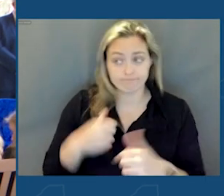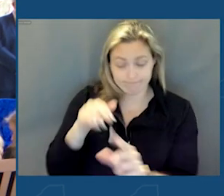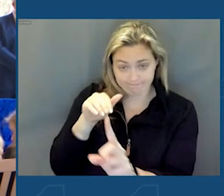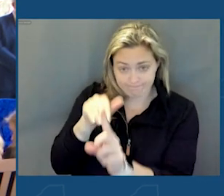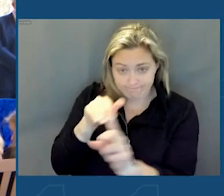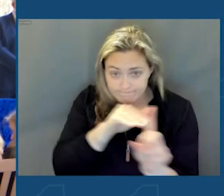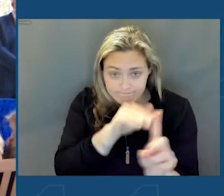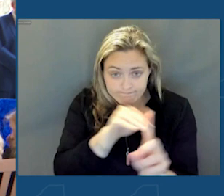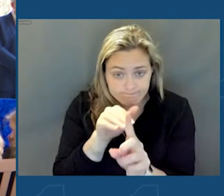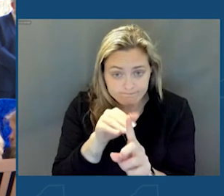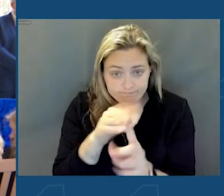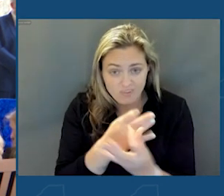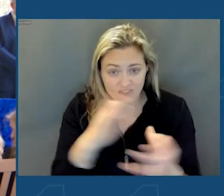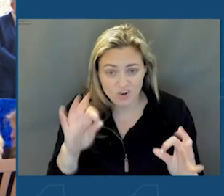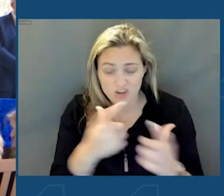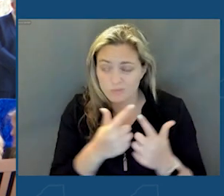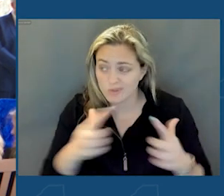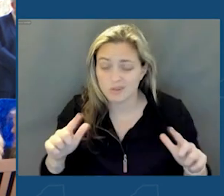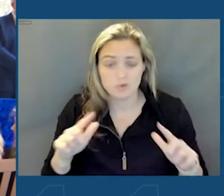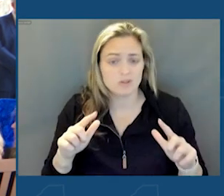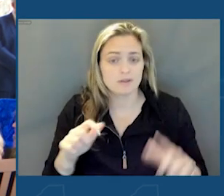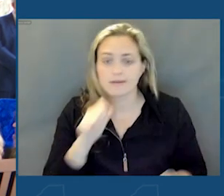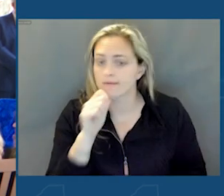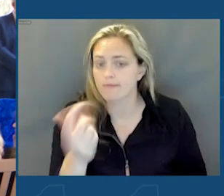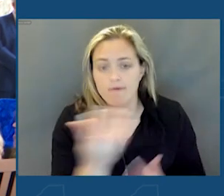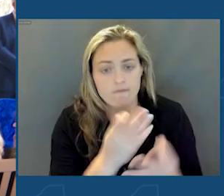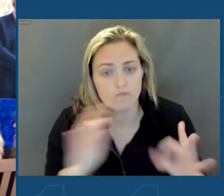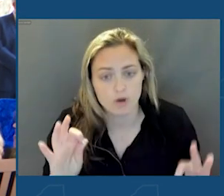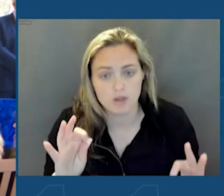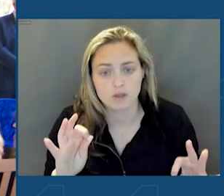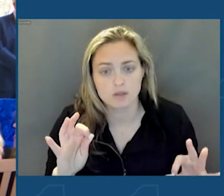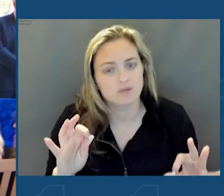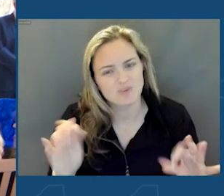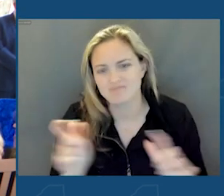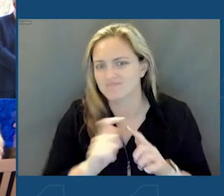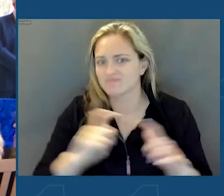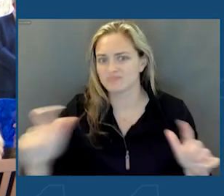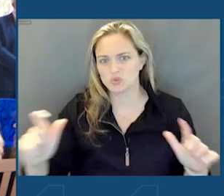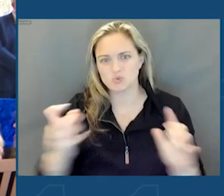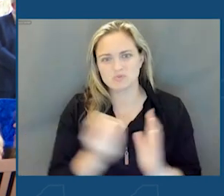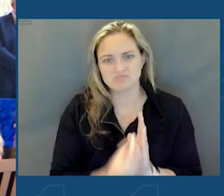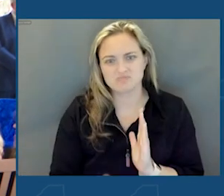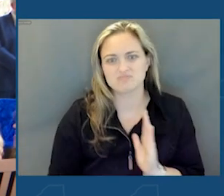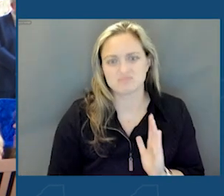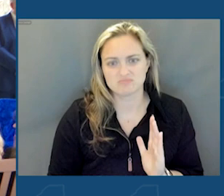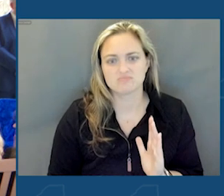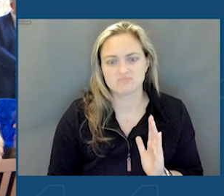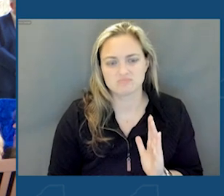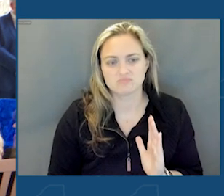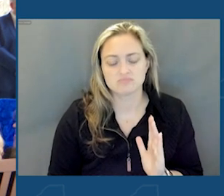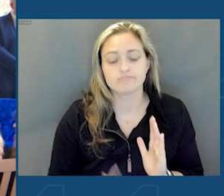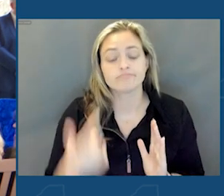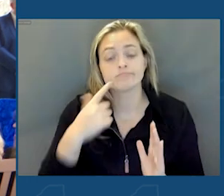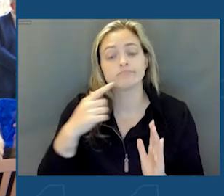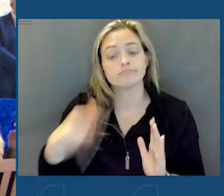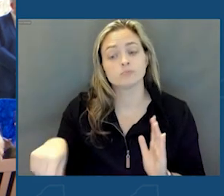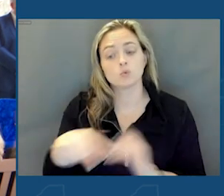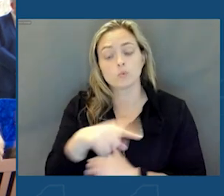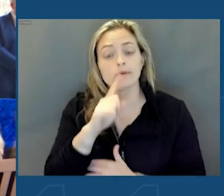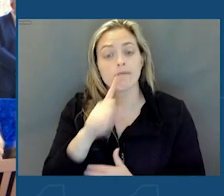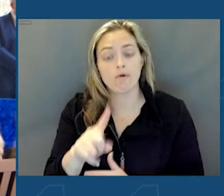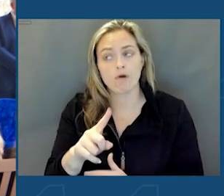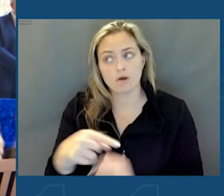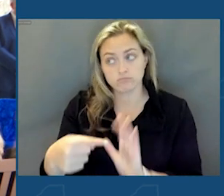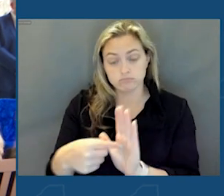freedom, liberty, is not free, but comes at a great cost. The New York State Veterans Cemetery stands as a testament